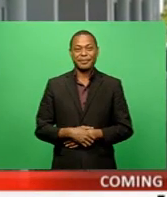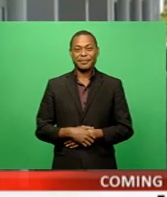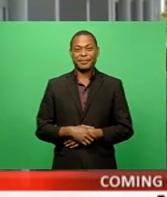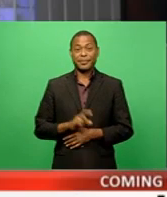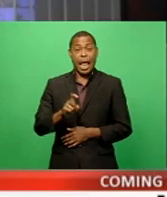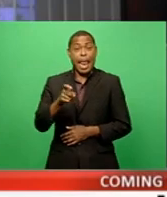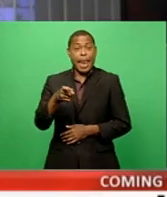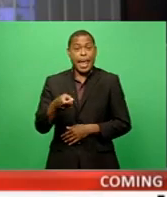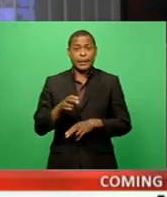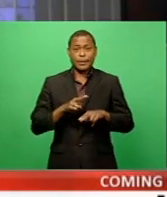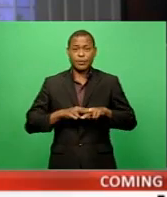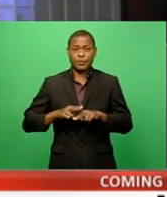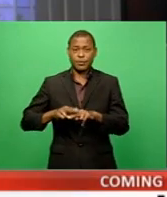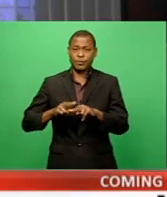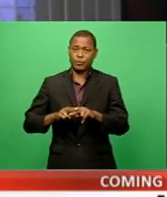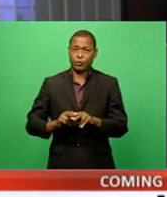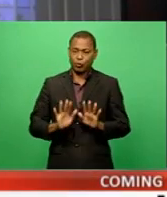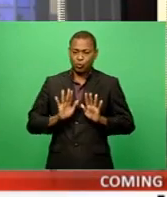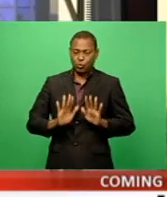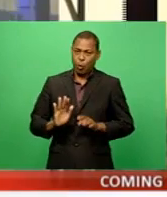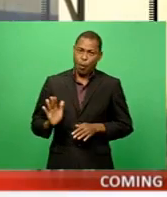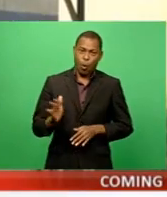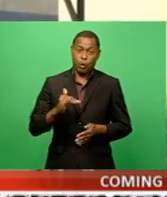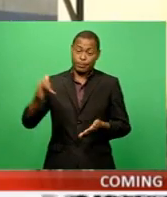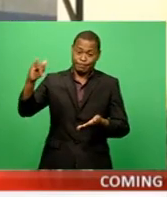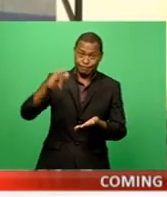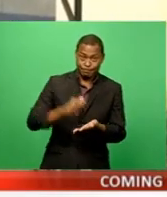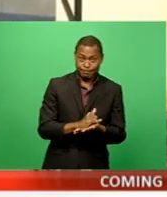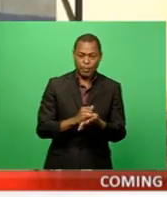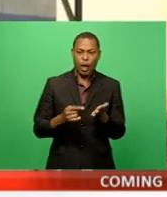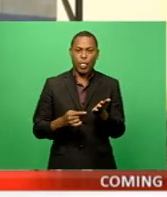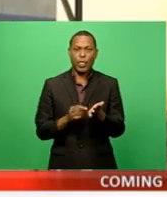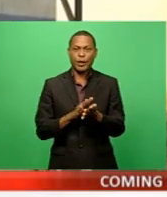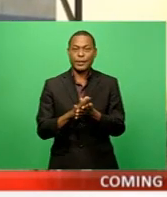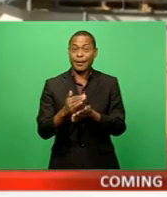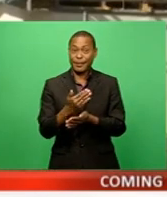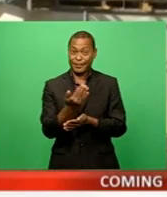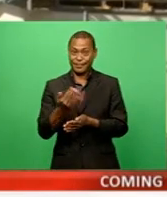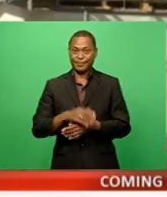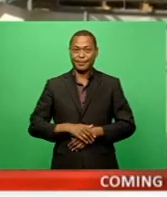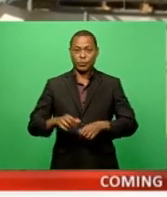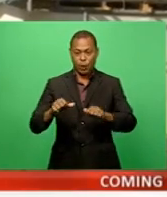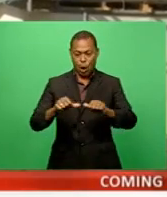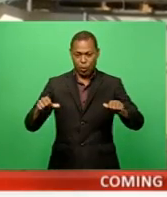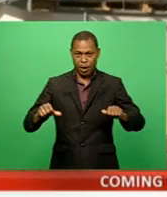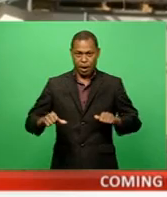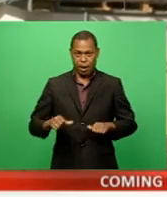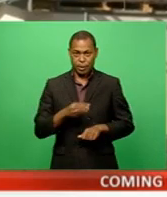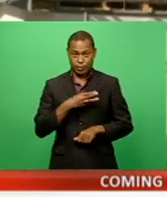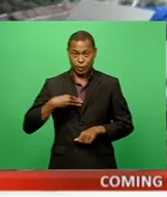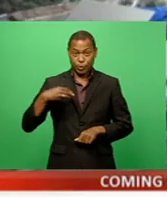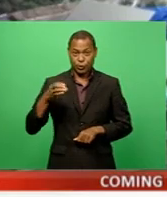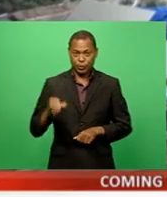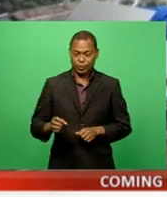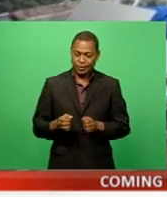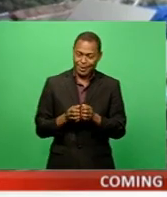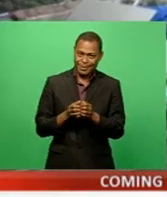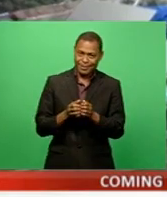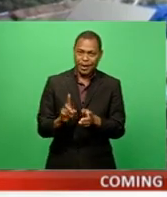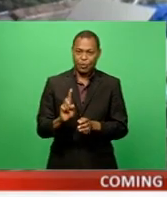Up ahead, Fiji stops all inbound flights from Thursday. And Agriculture Ministry begins distribution of